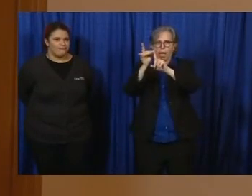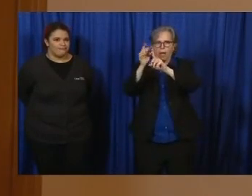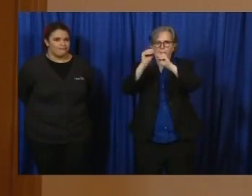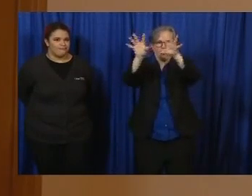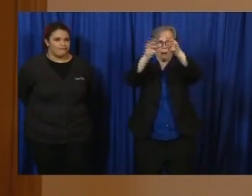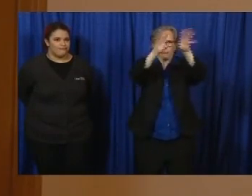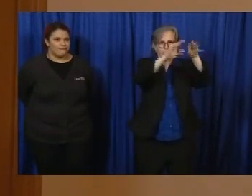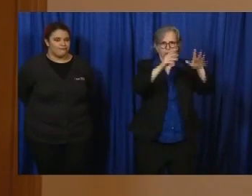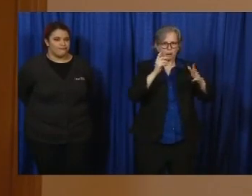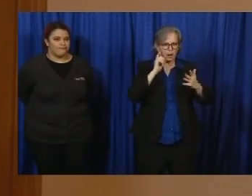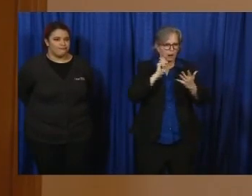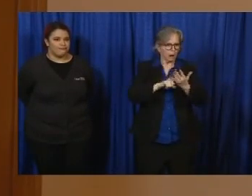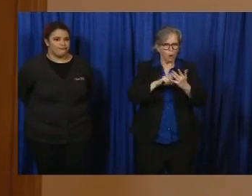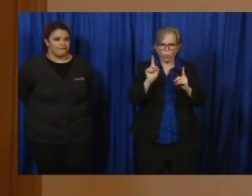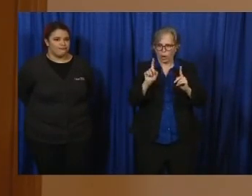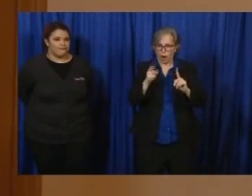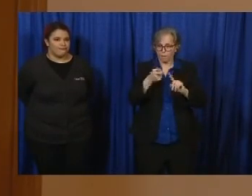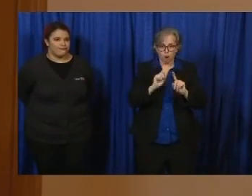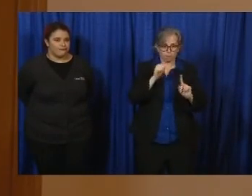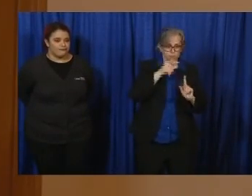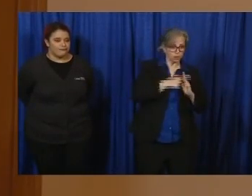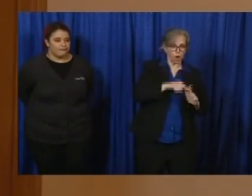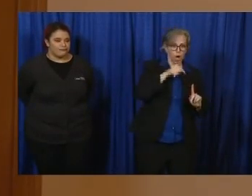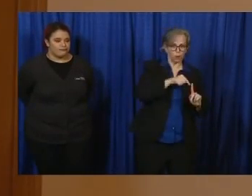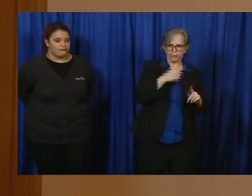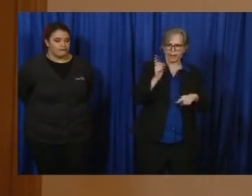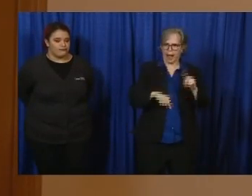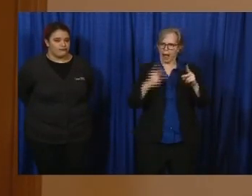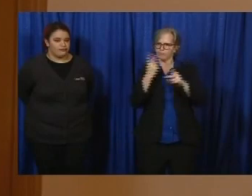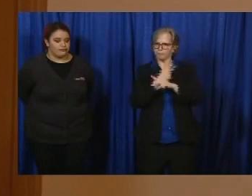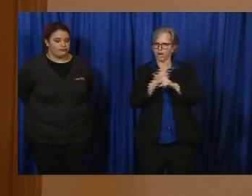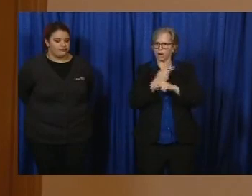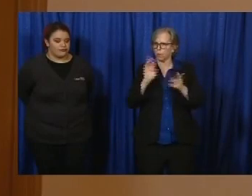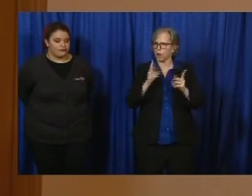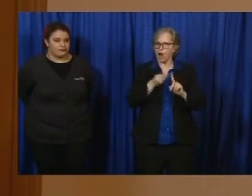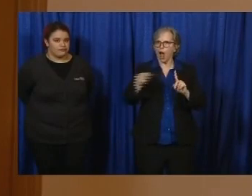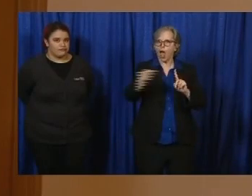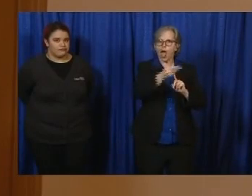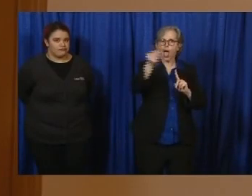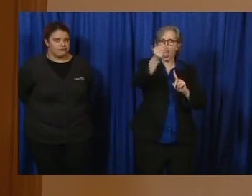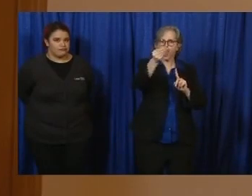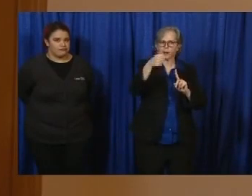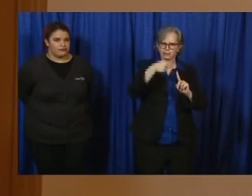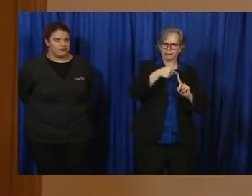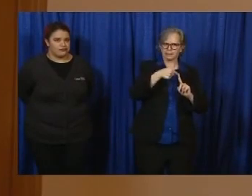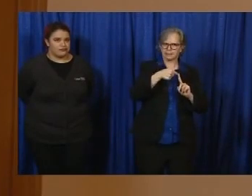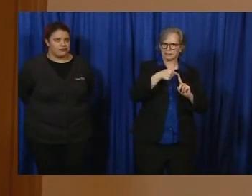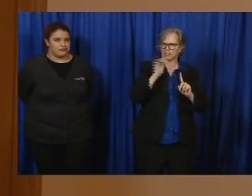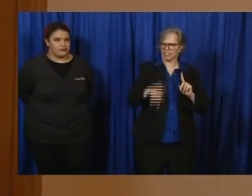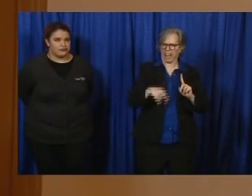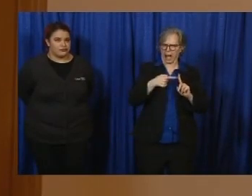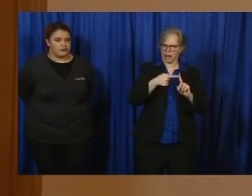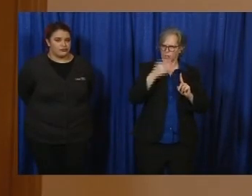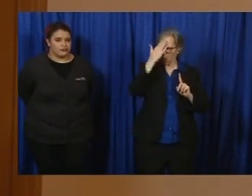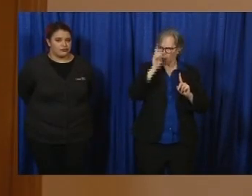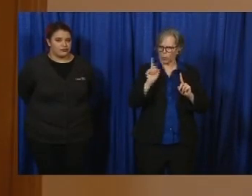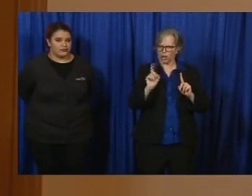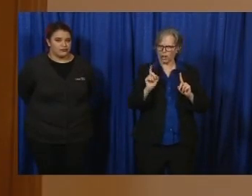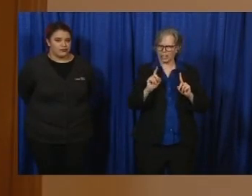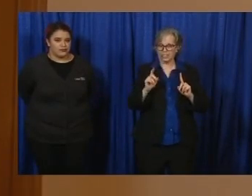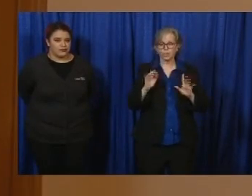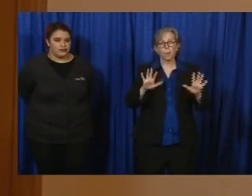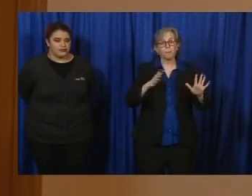I think we all, part of this whole isolation that we're doing of ourselves, the quarantining, is with that in mind. Thank